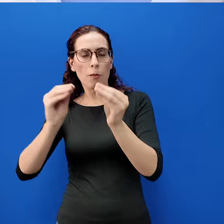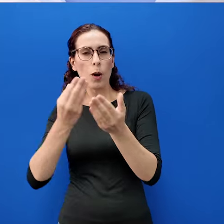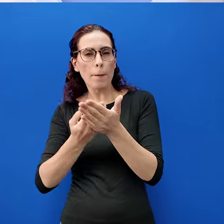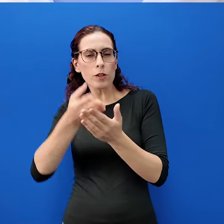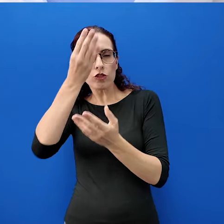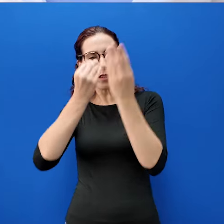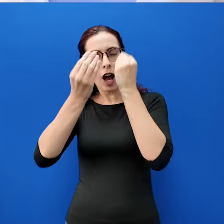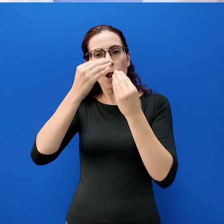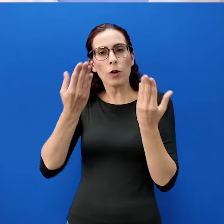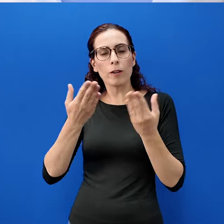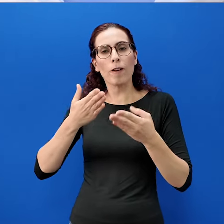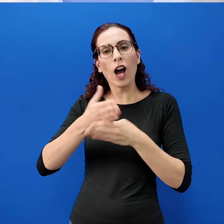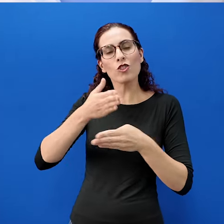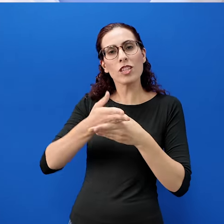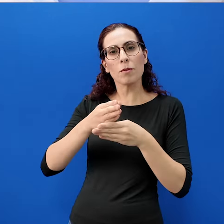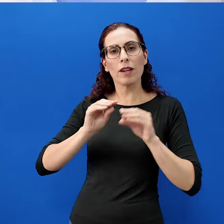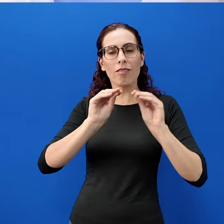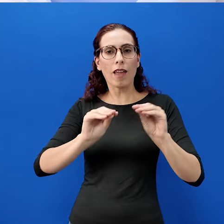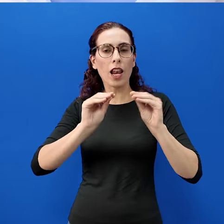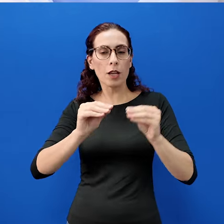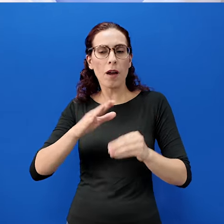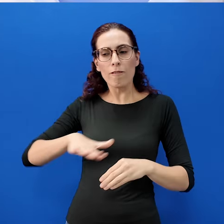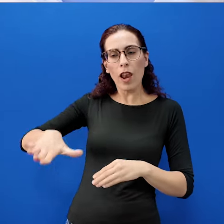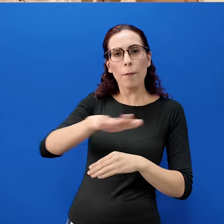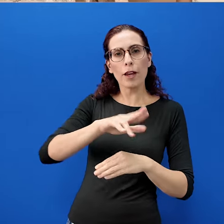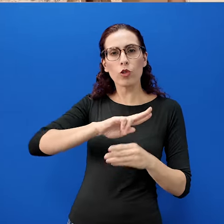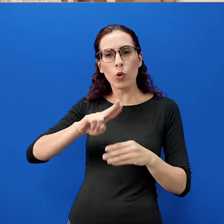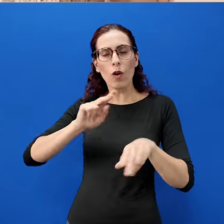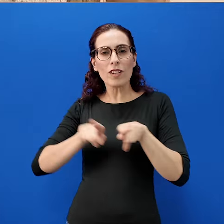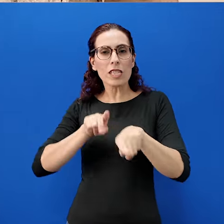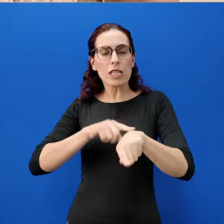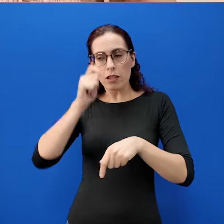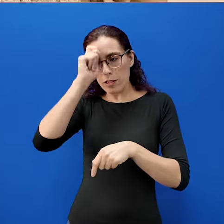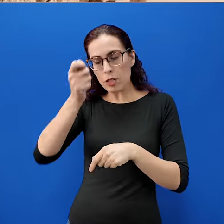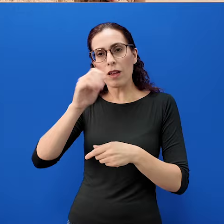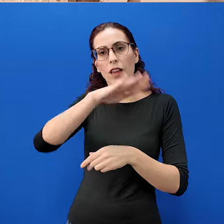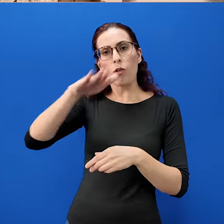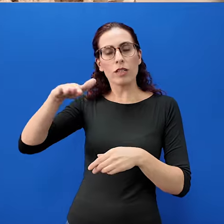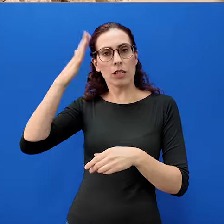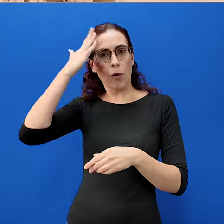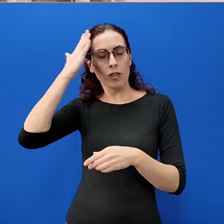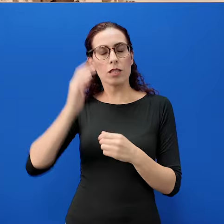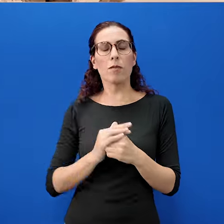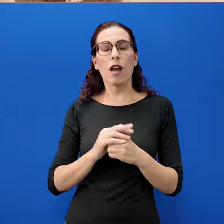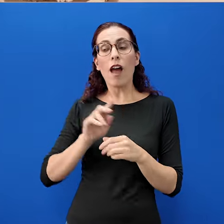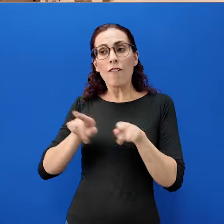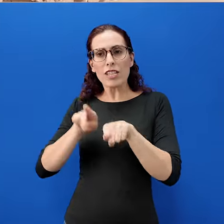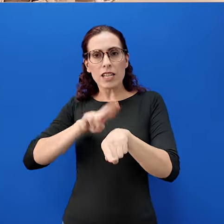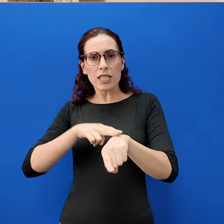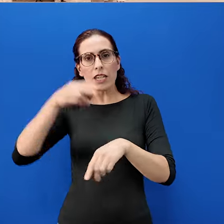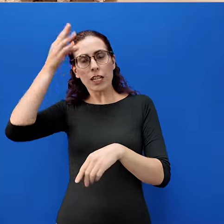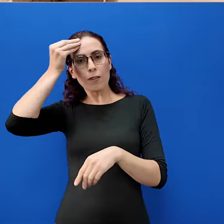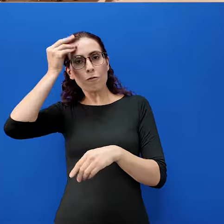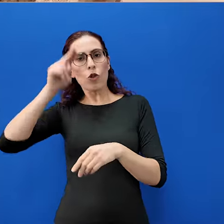create inclusive and accessible learning environments that are safe and respectful. In addition, trainers will gain understanding on how global